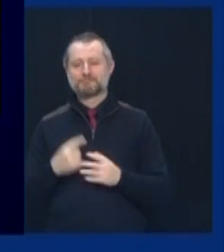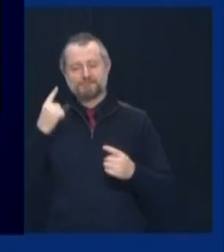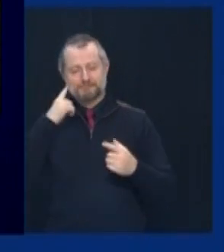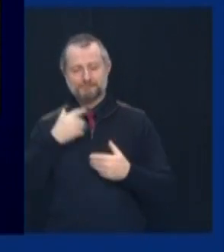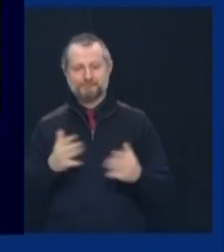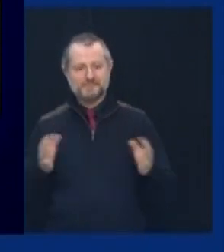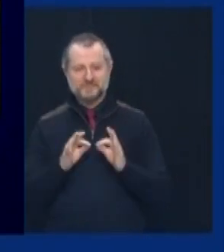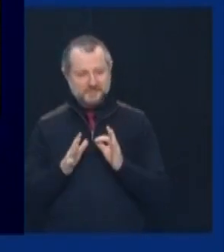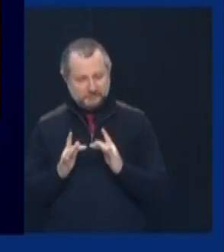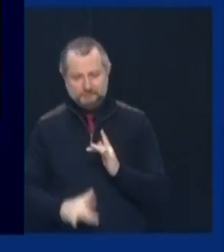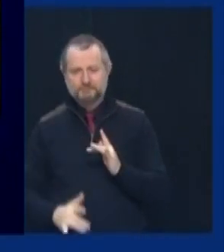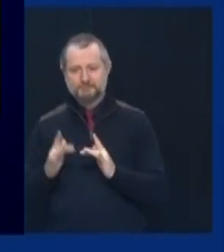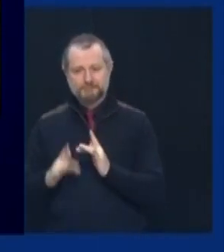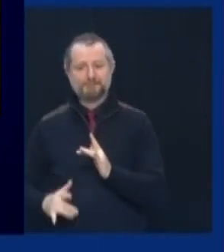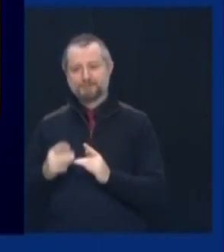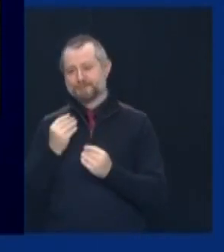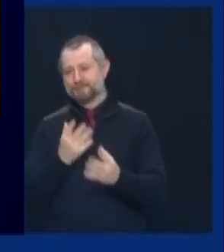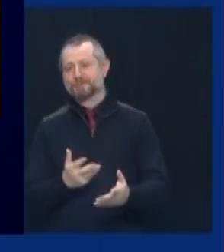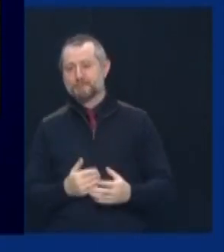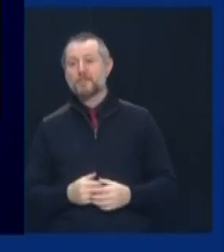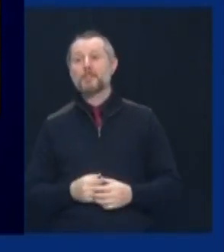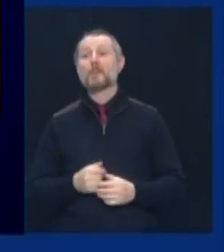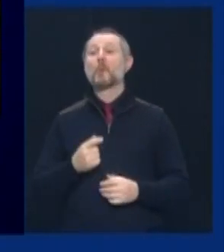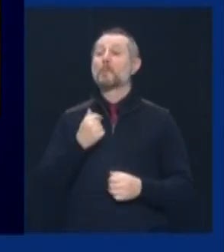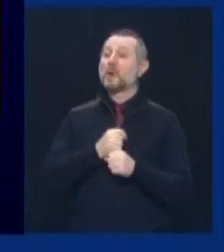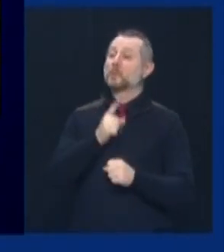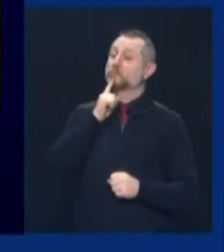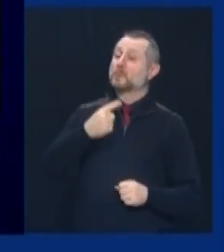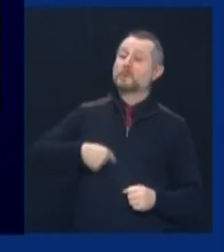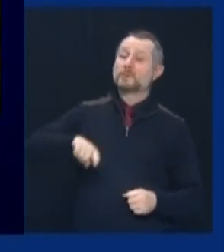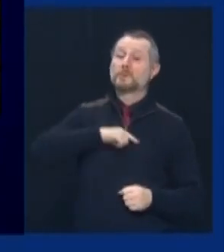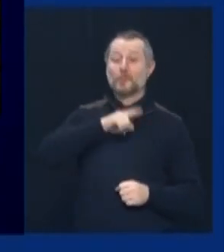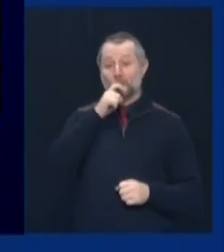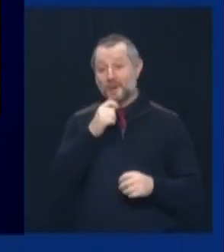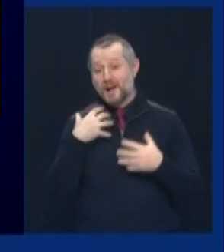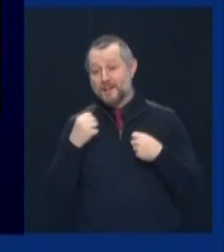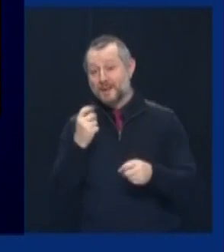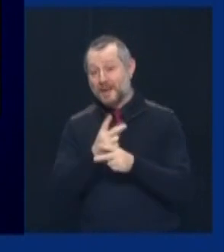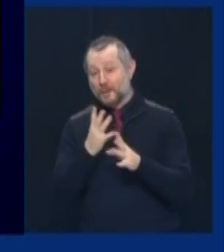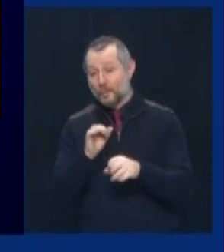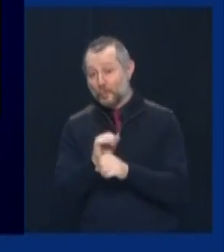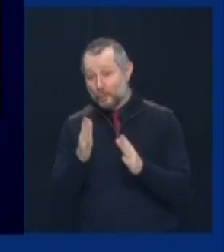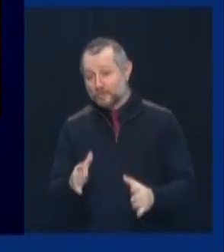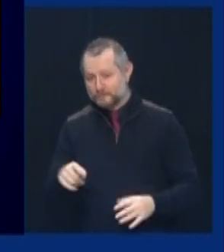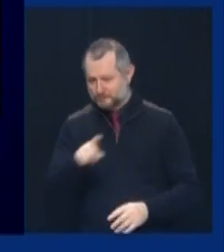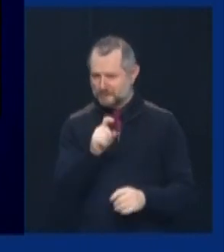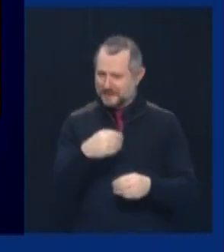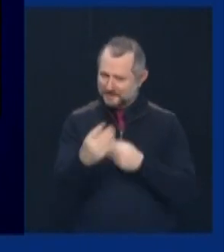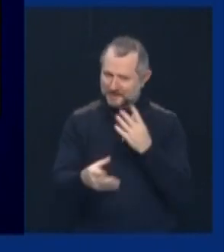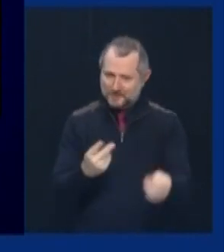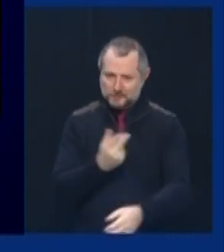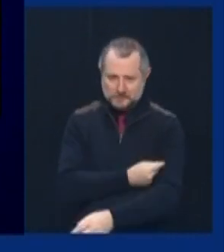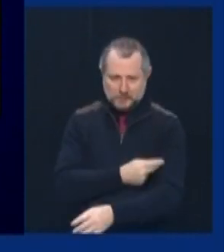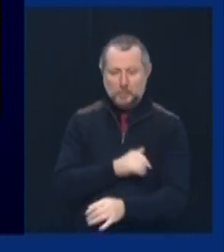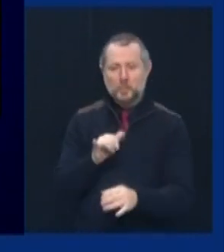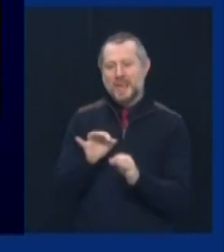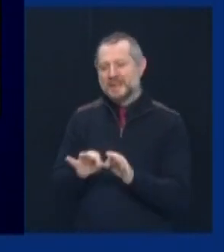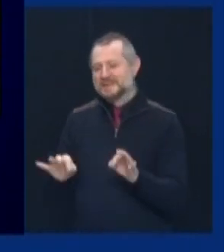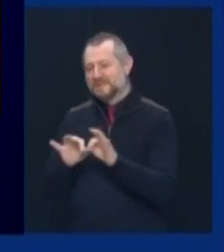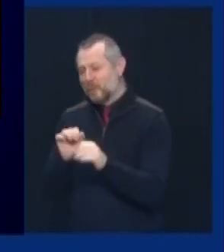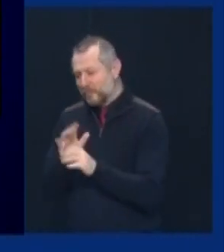we're getting it not only to frontline healthcare workers, but also to those folks, essential workers,